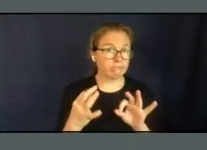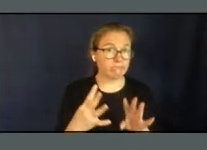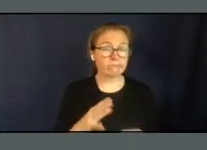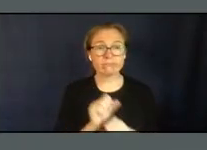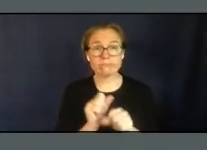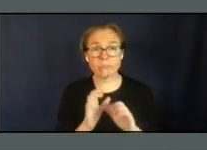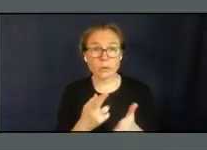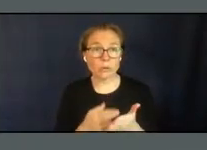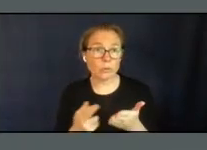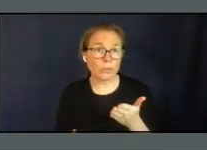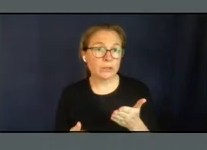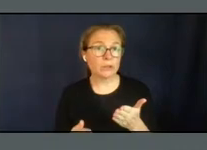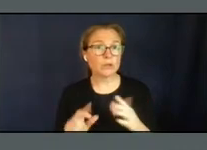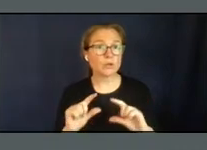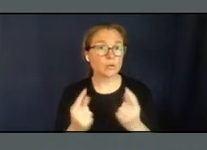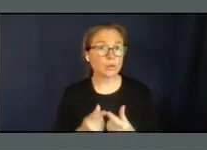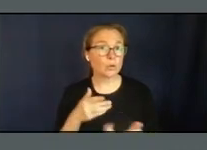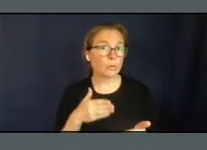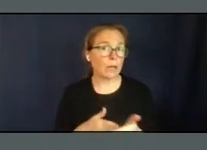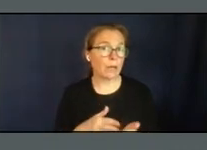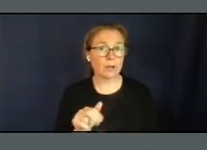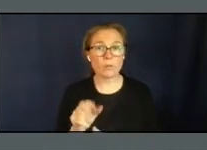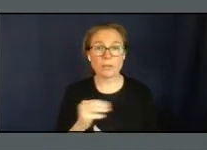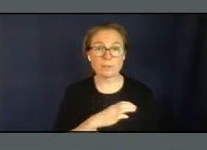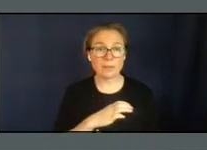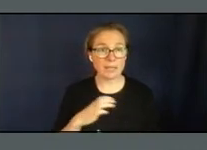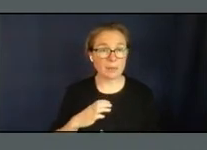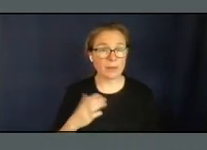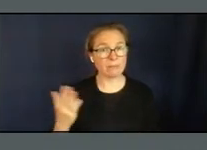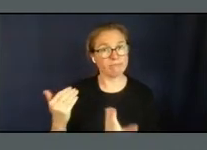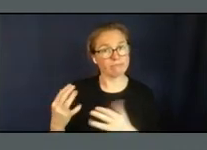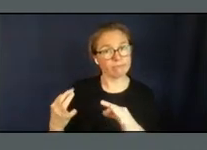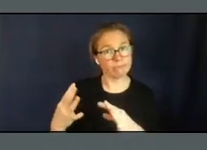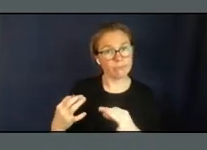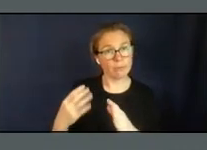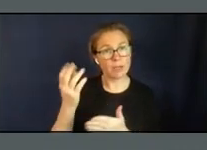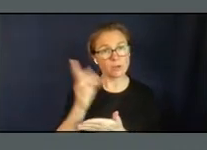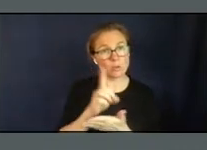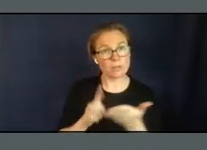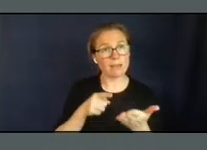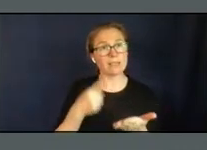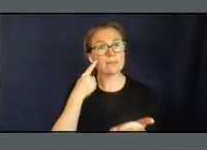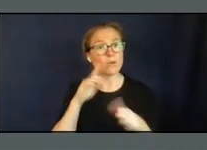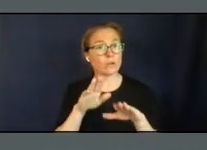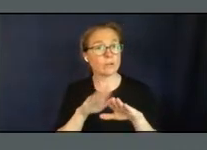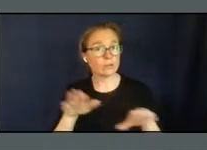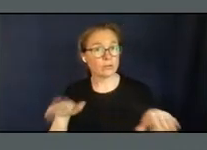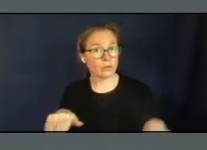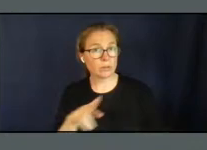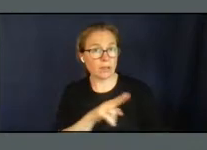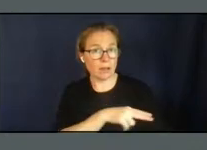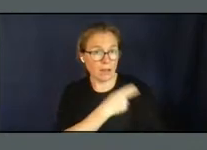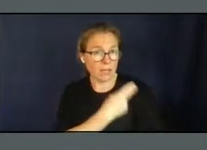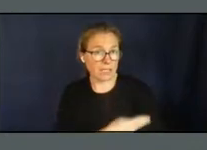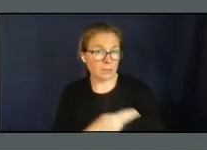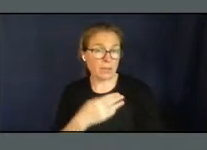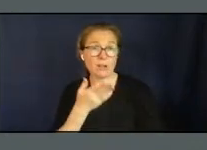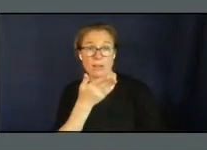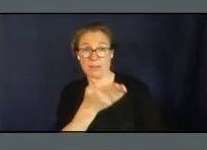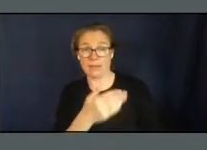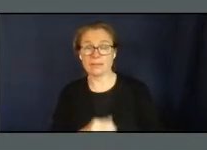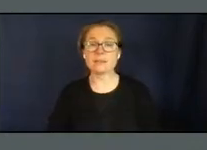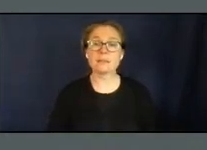Committee. On this sign, this particular sign is for Dornbecker. There will be signs put up